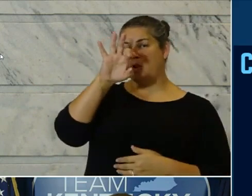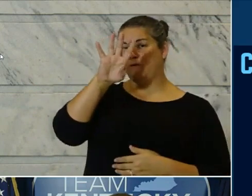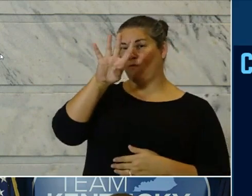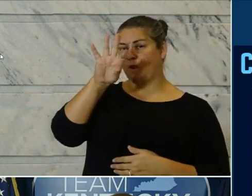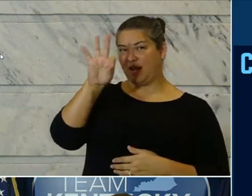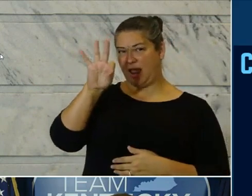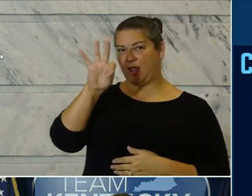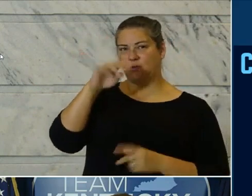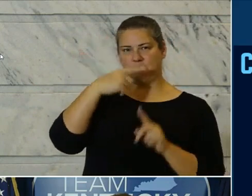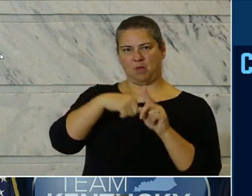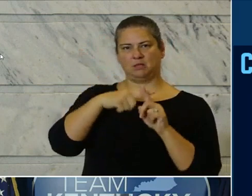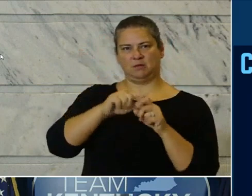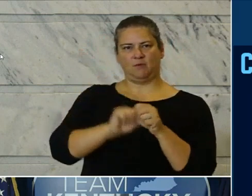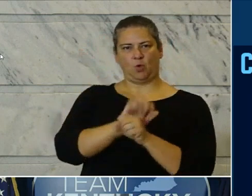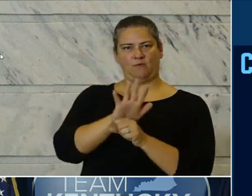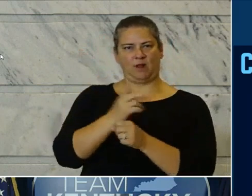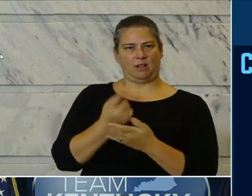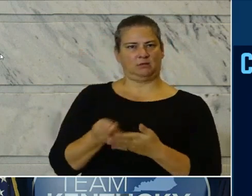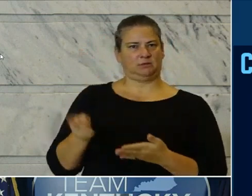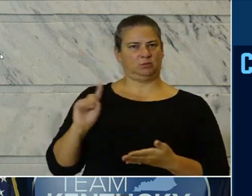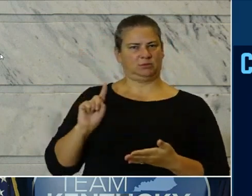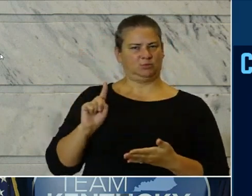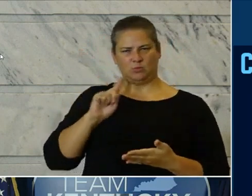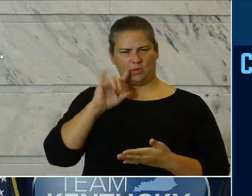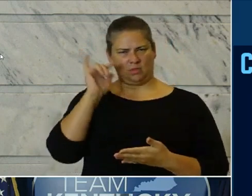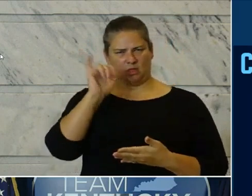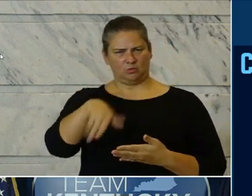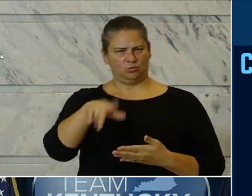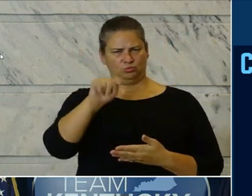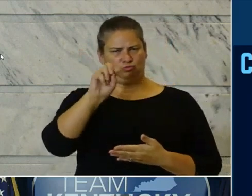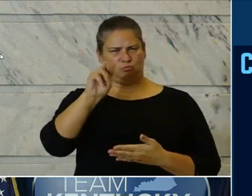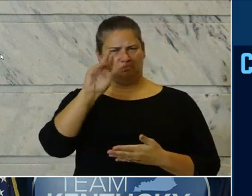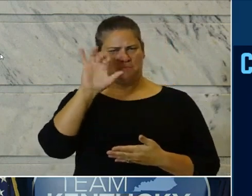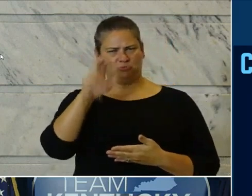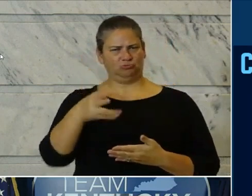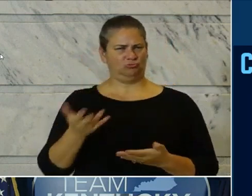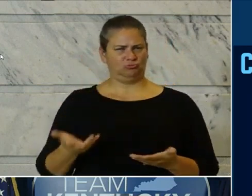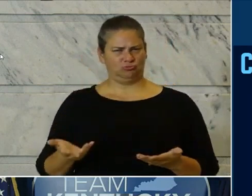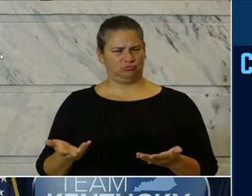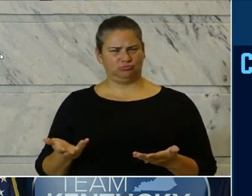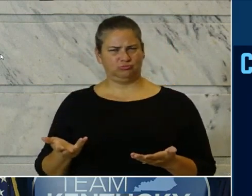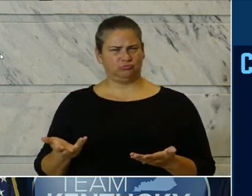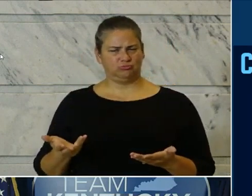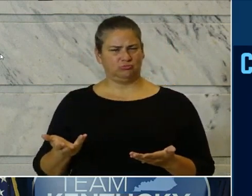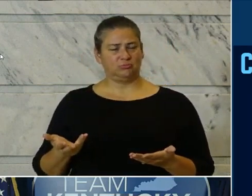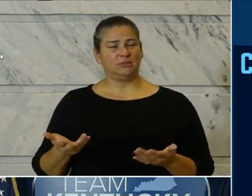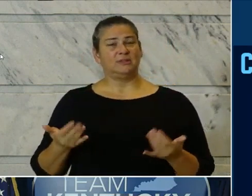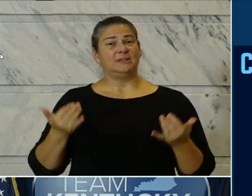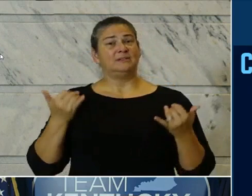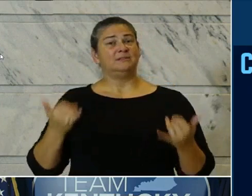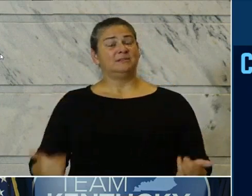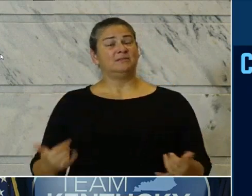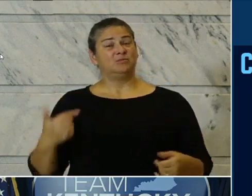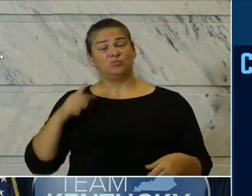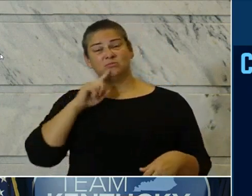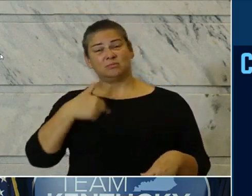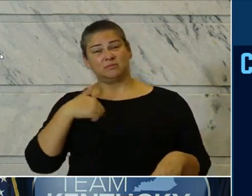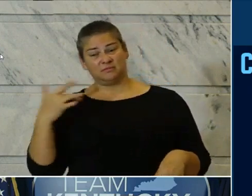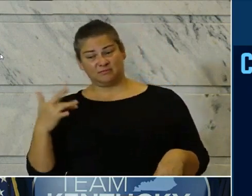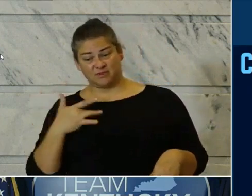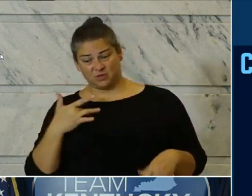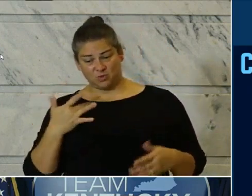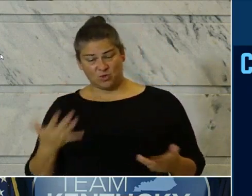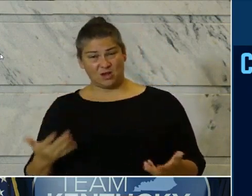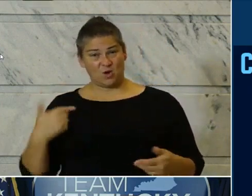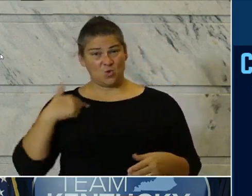4,949 cases are far, far too many. And I now believe that we are not sitting at a